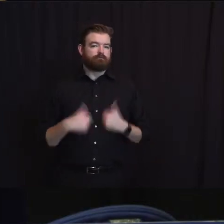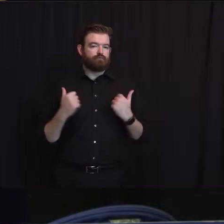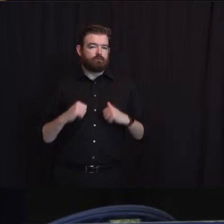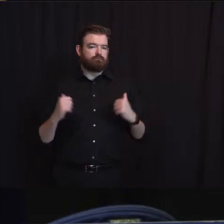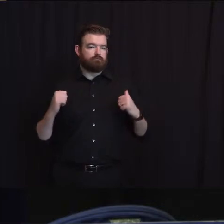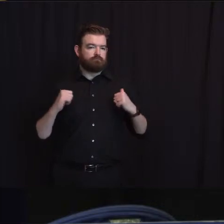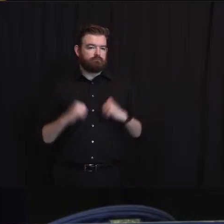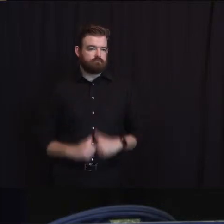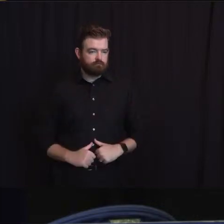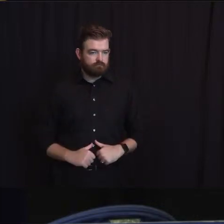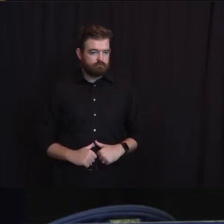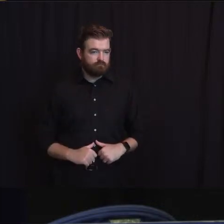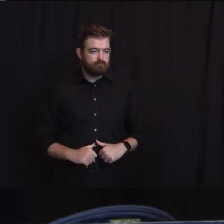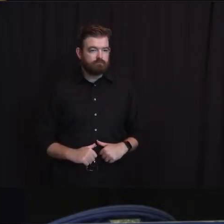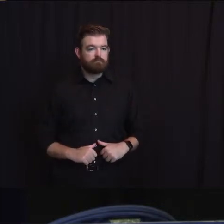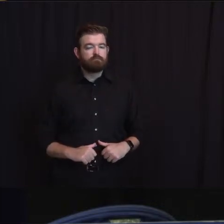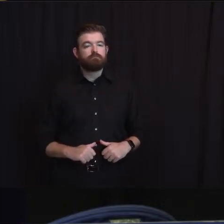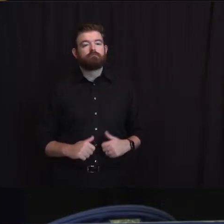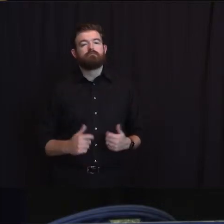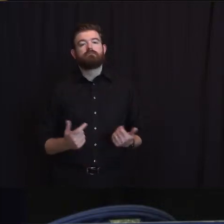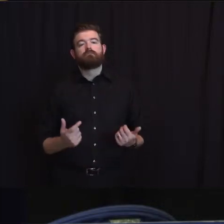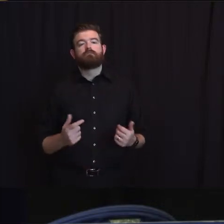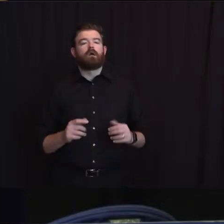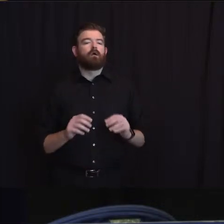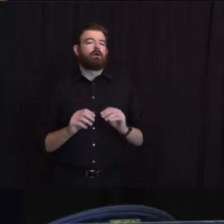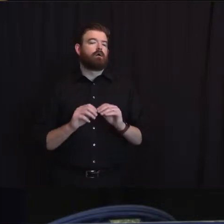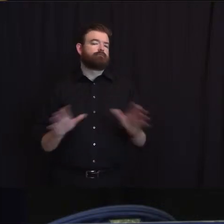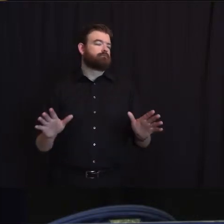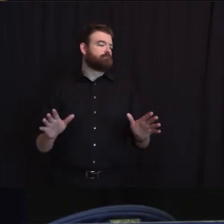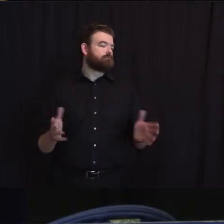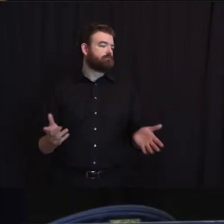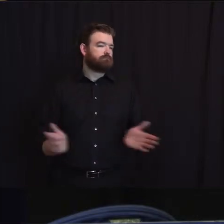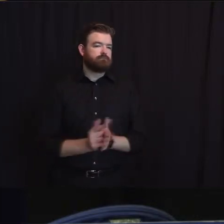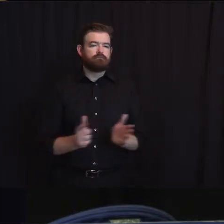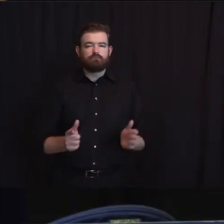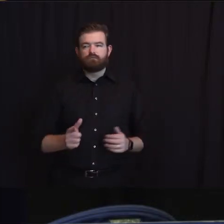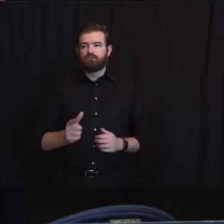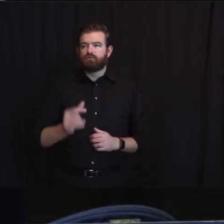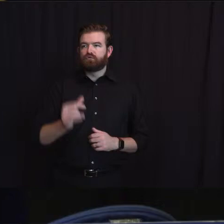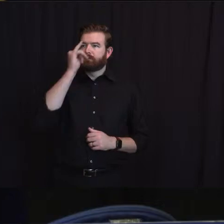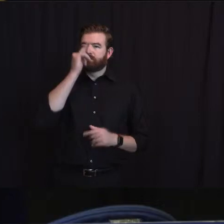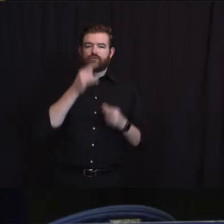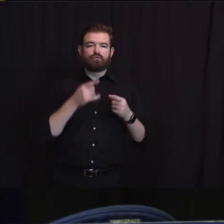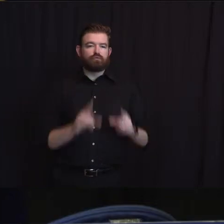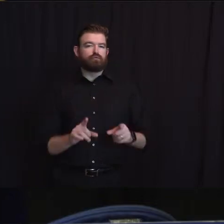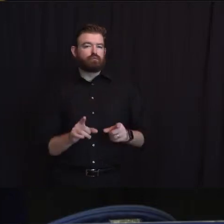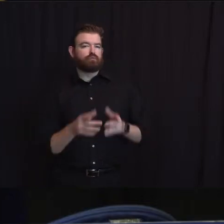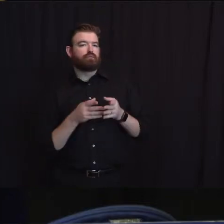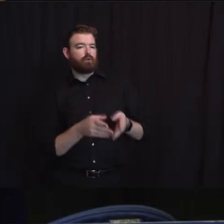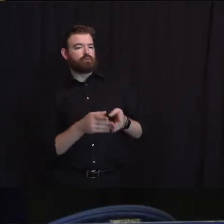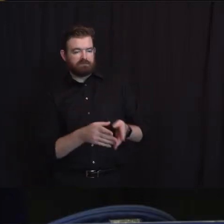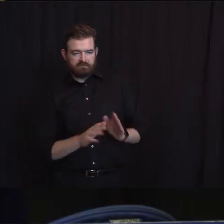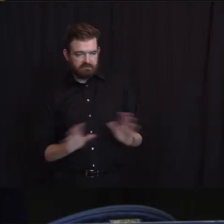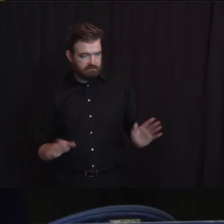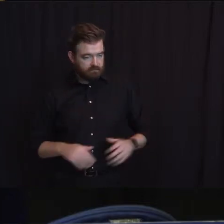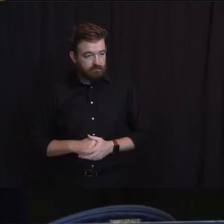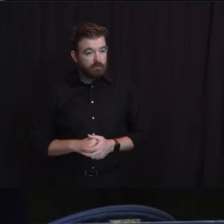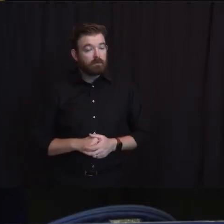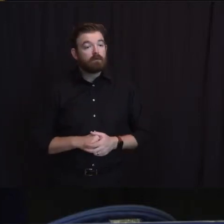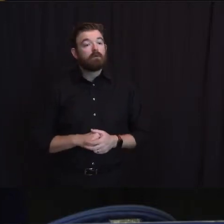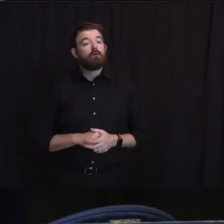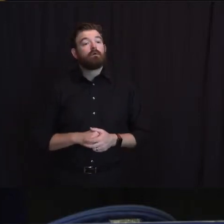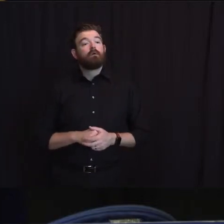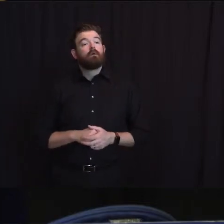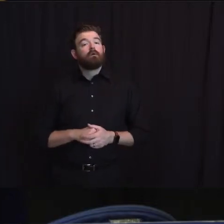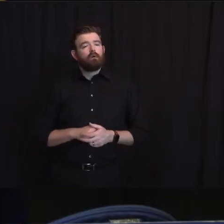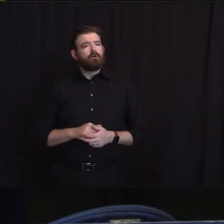alcohol while boating so we can avoid those tragedies. And yes, we did lose a third victim to the Fairfield Township,